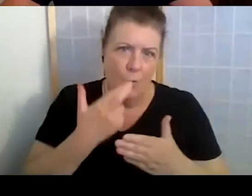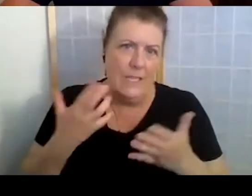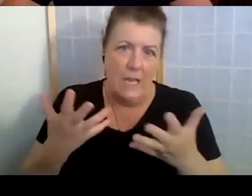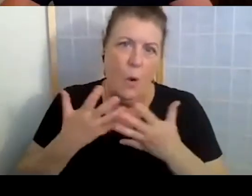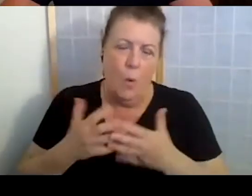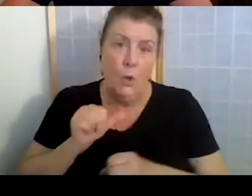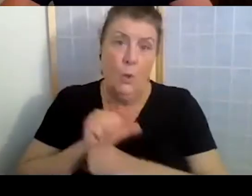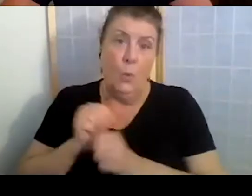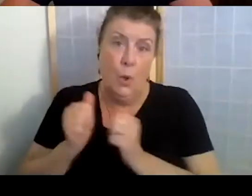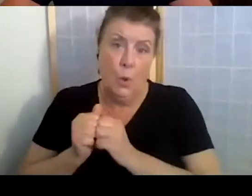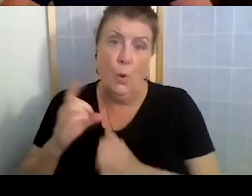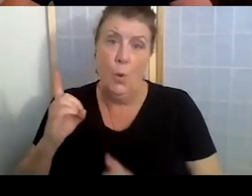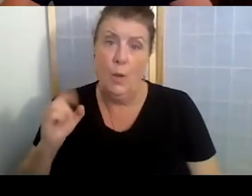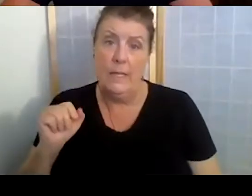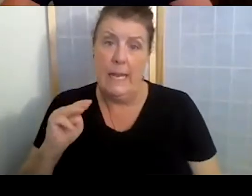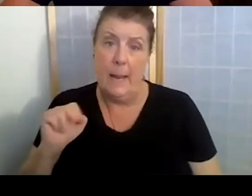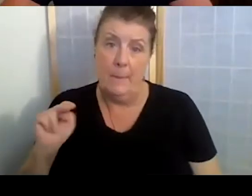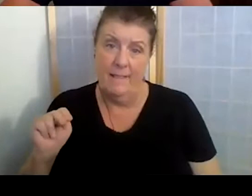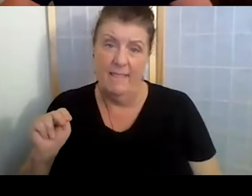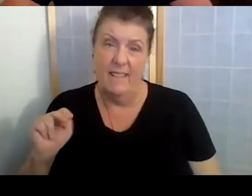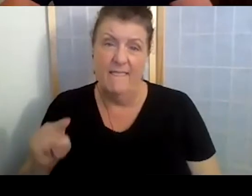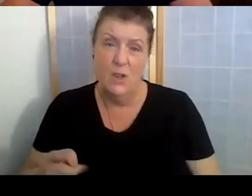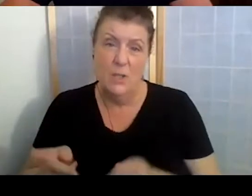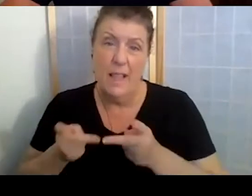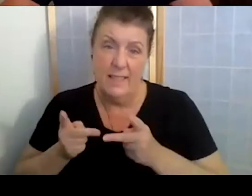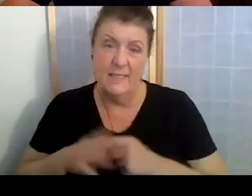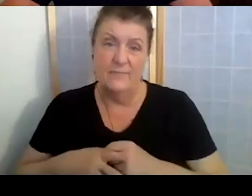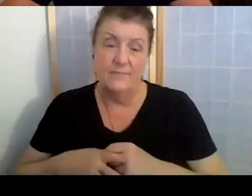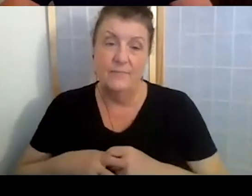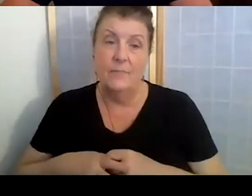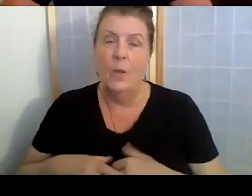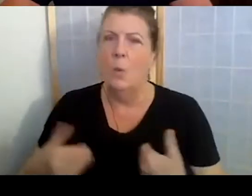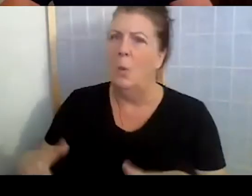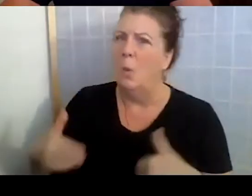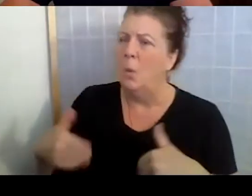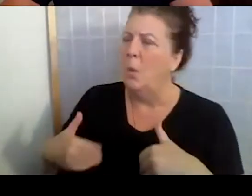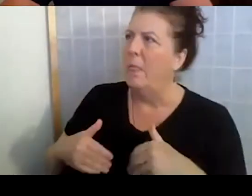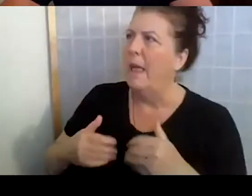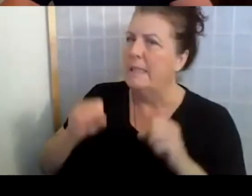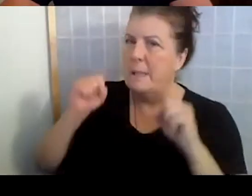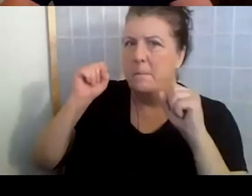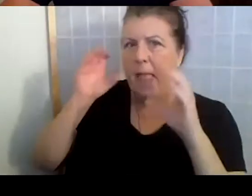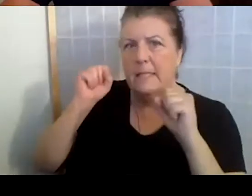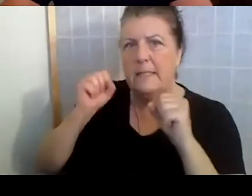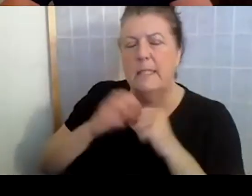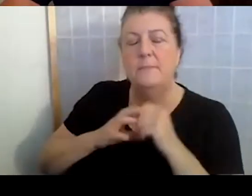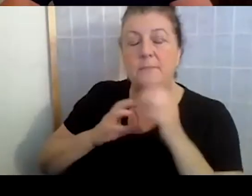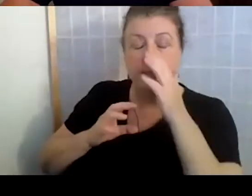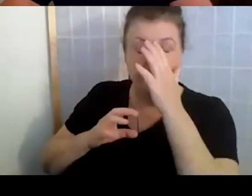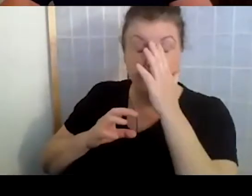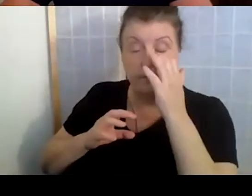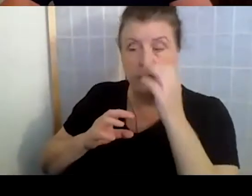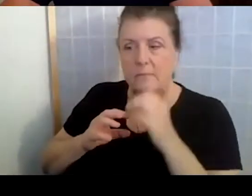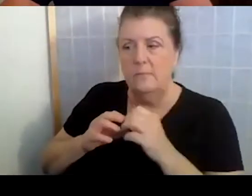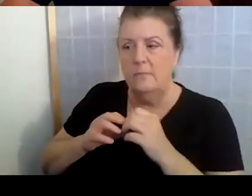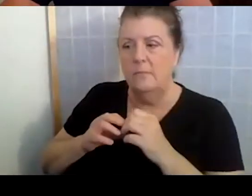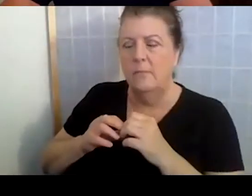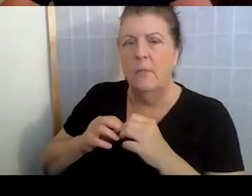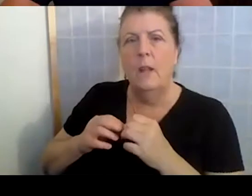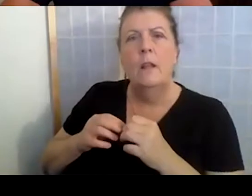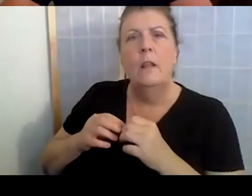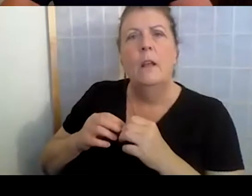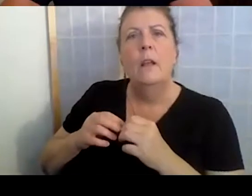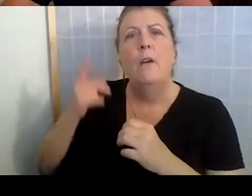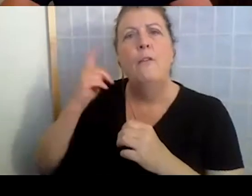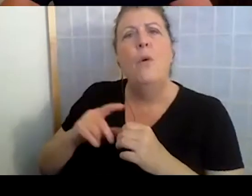just such a fan of his. That's amazing. More on that. I wanted to, particularly for Susannah and